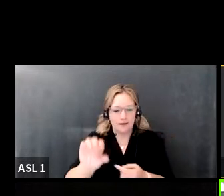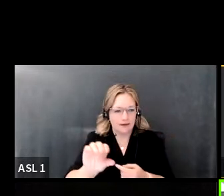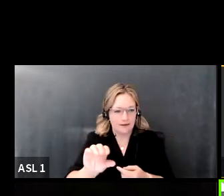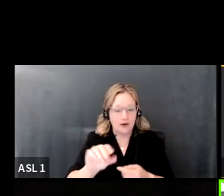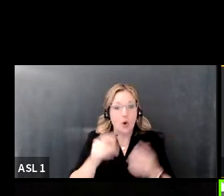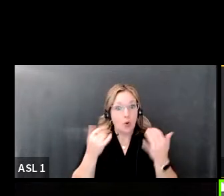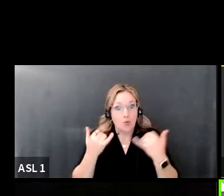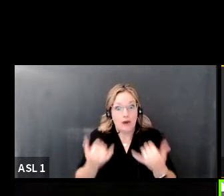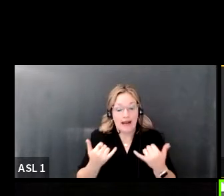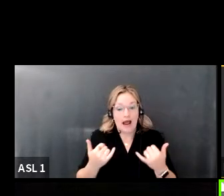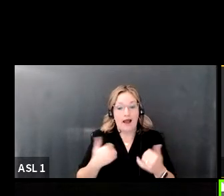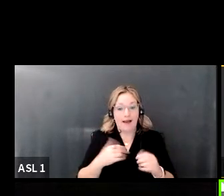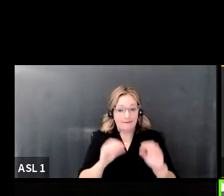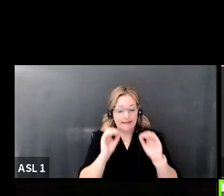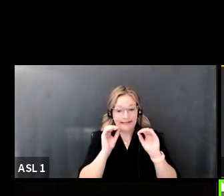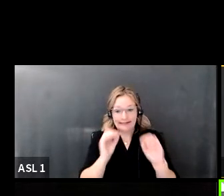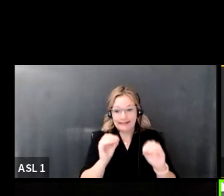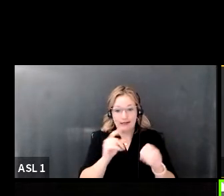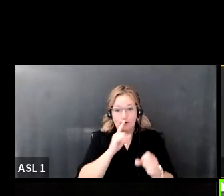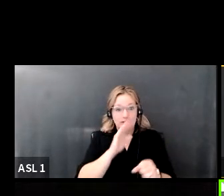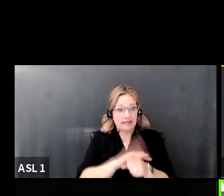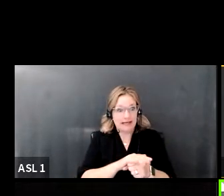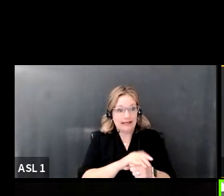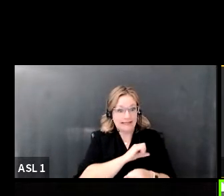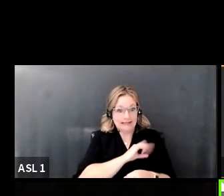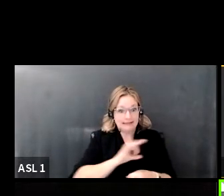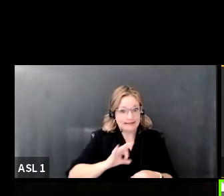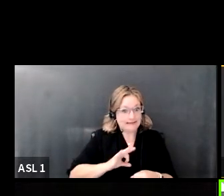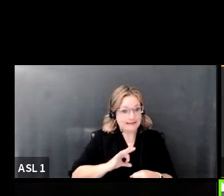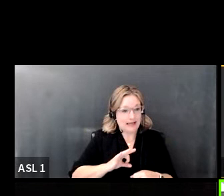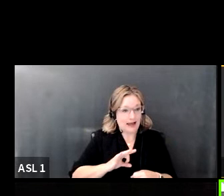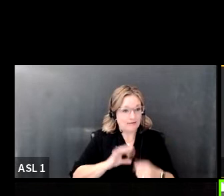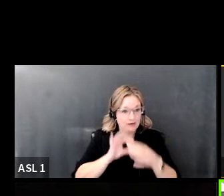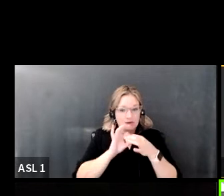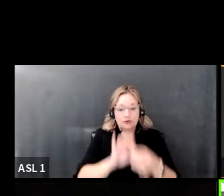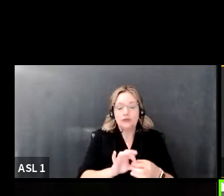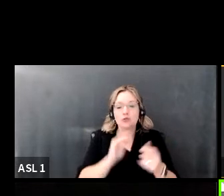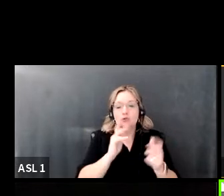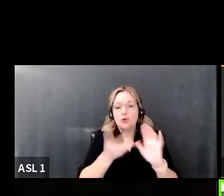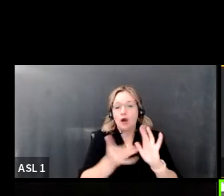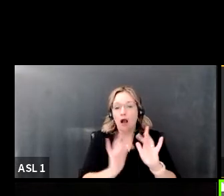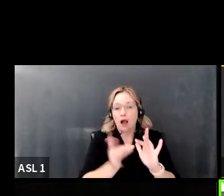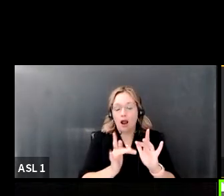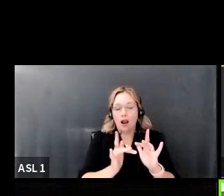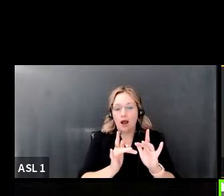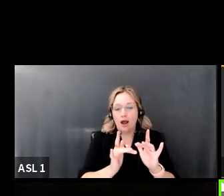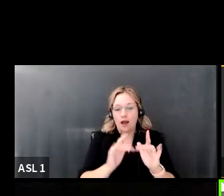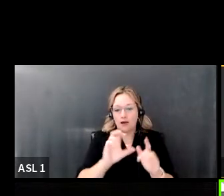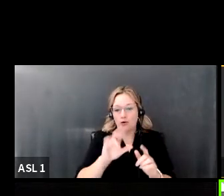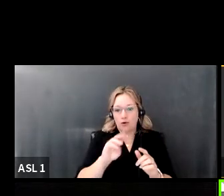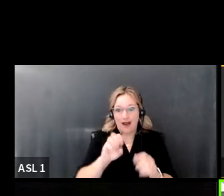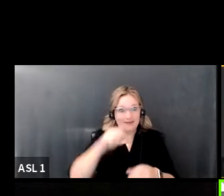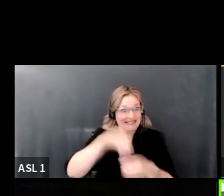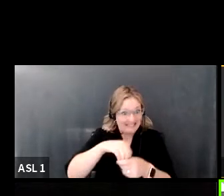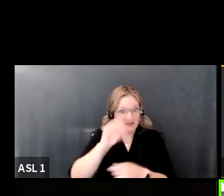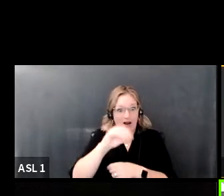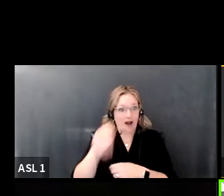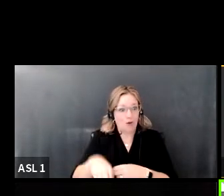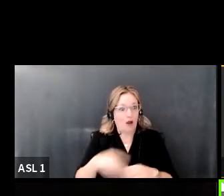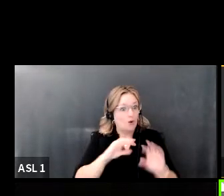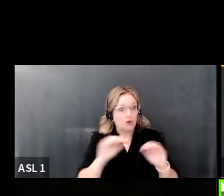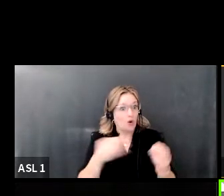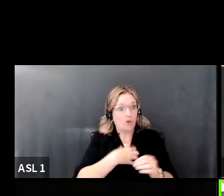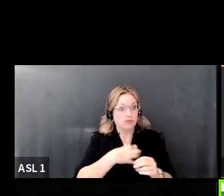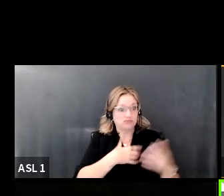zero capabilities zero dedicated resources around cyber related crimes in the nation's capital we